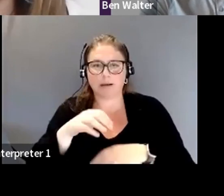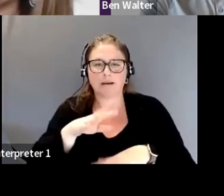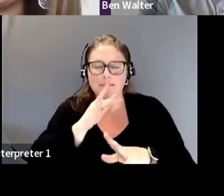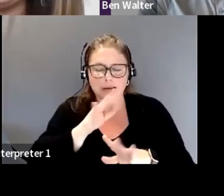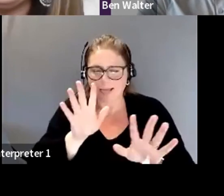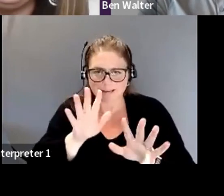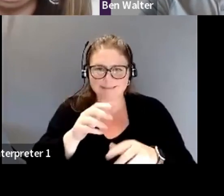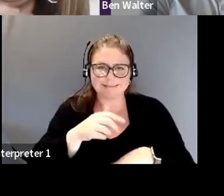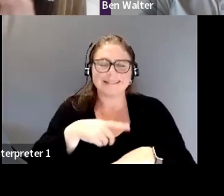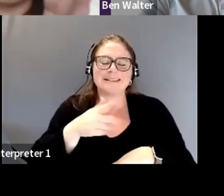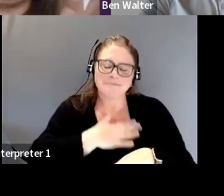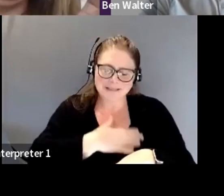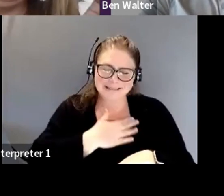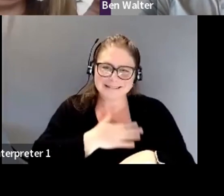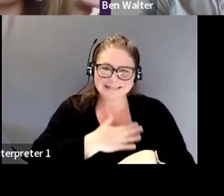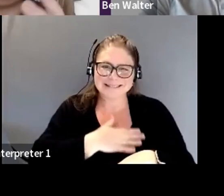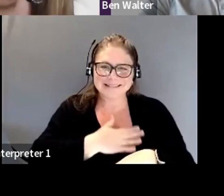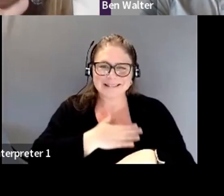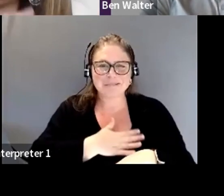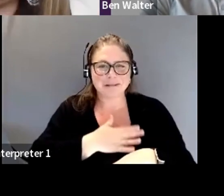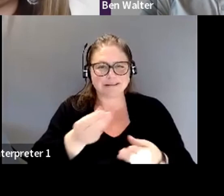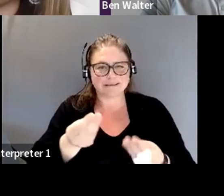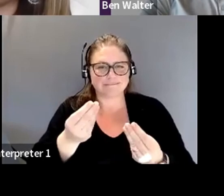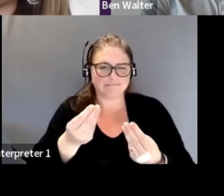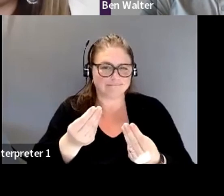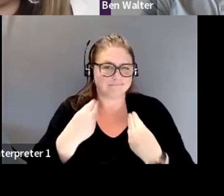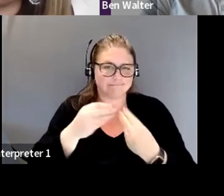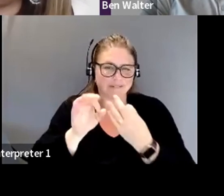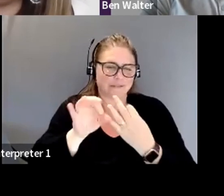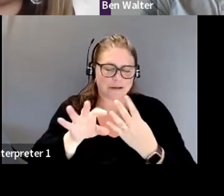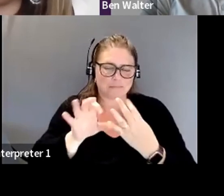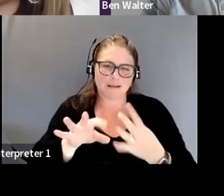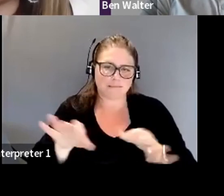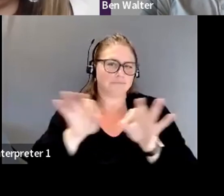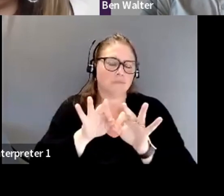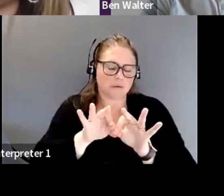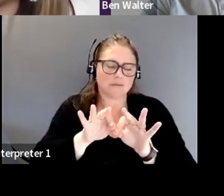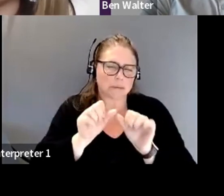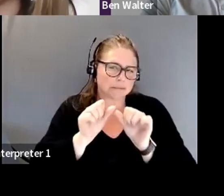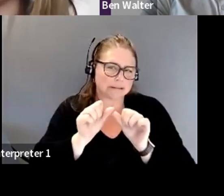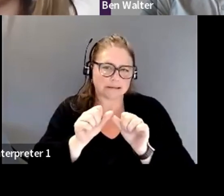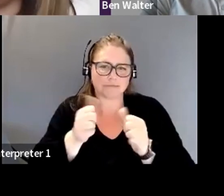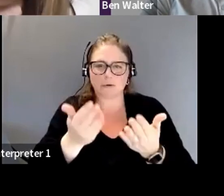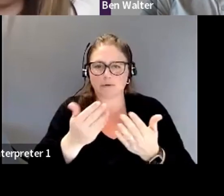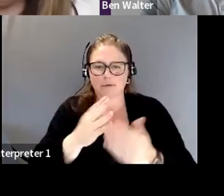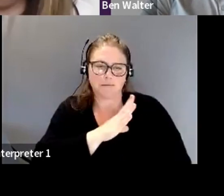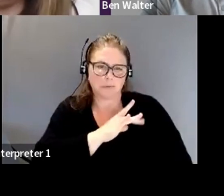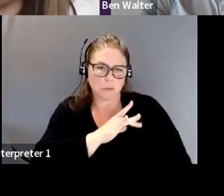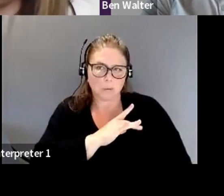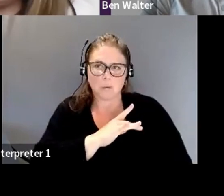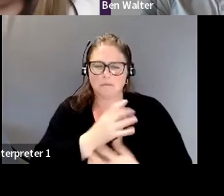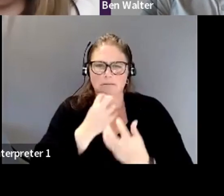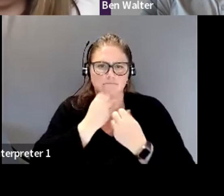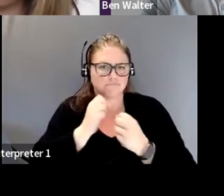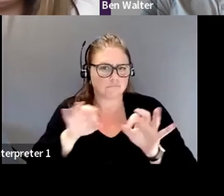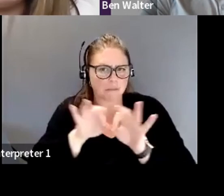please do provide your feedback so that we can continue offering some really cool and very